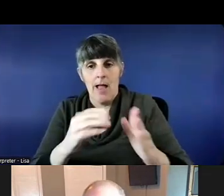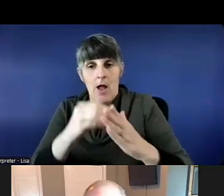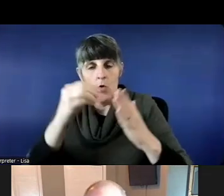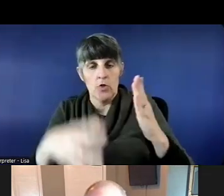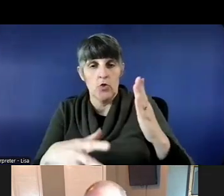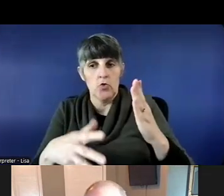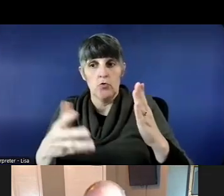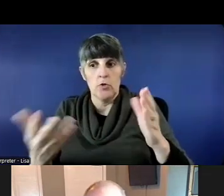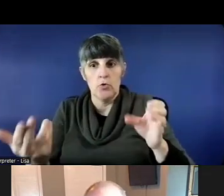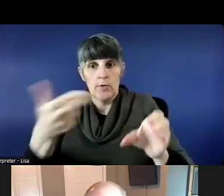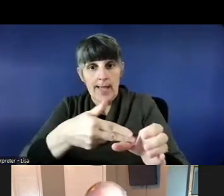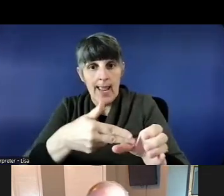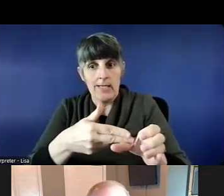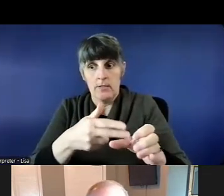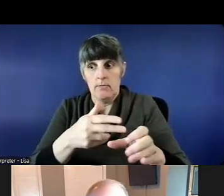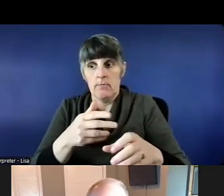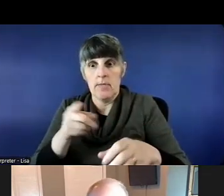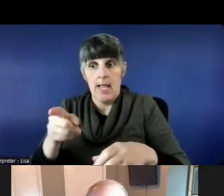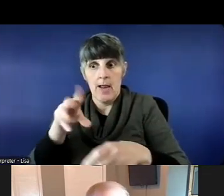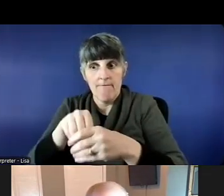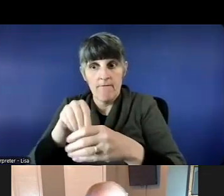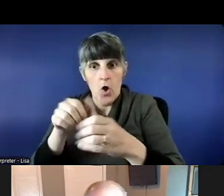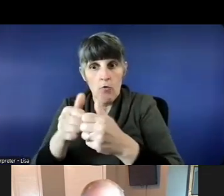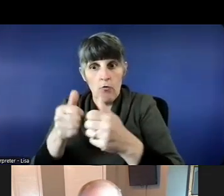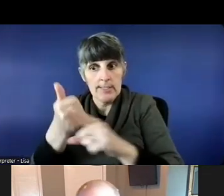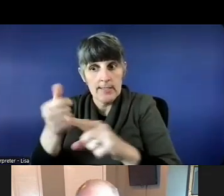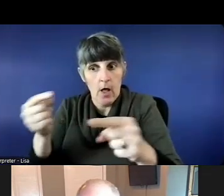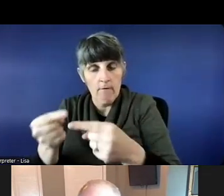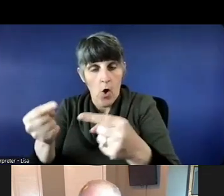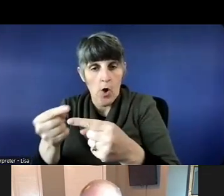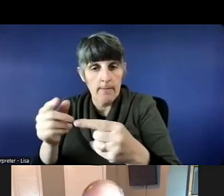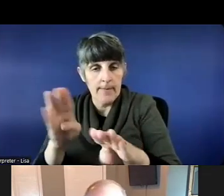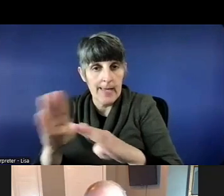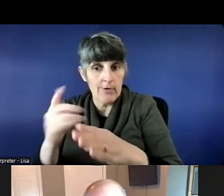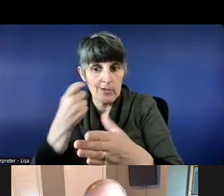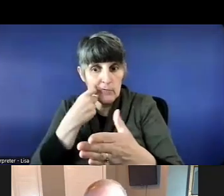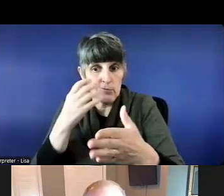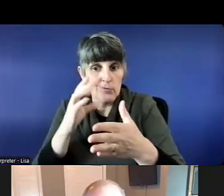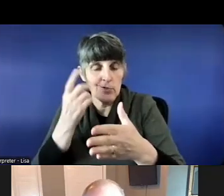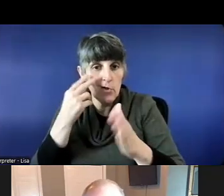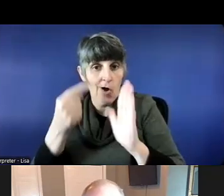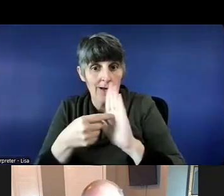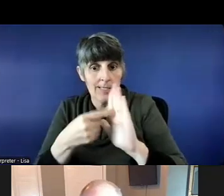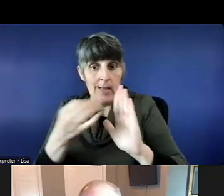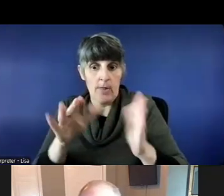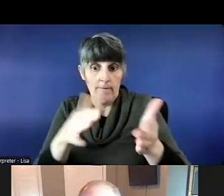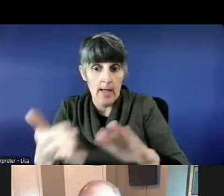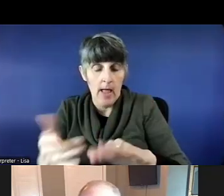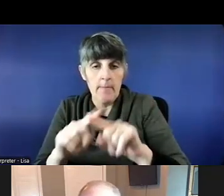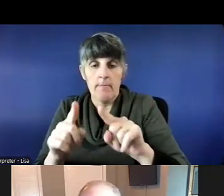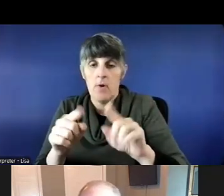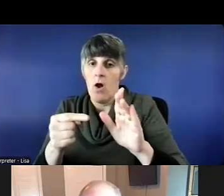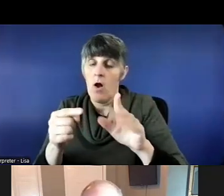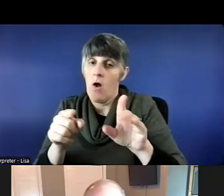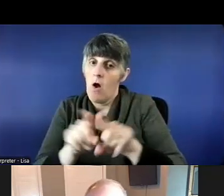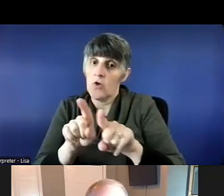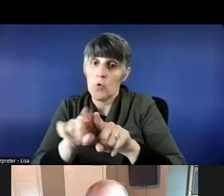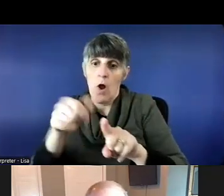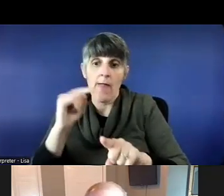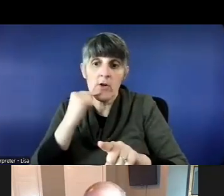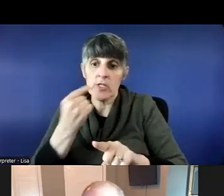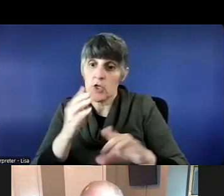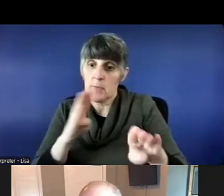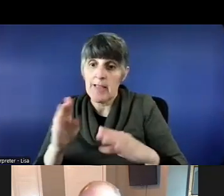from engaging in self-harm behaviors. Then, as you saw, an example of death, but there are examples of serious behavior.